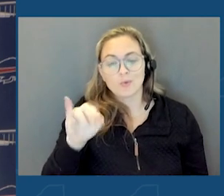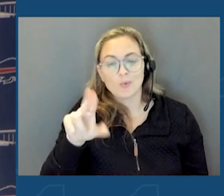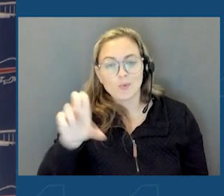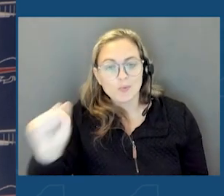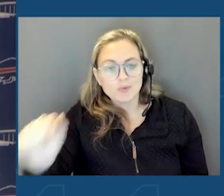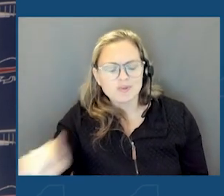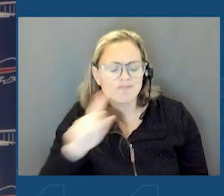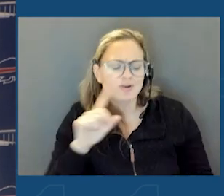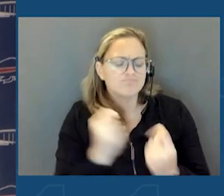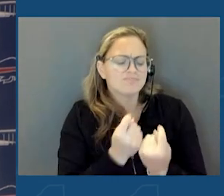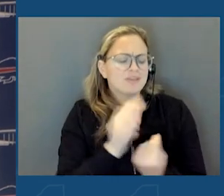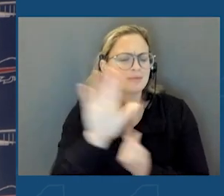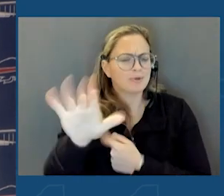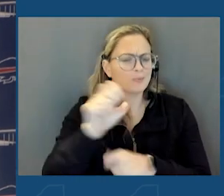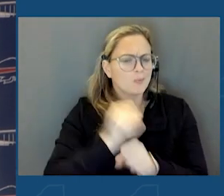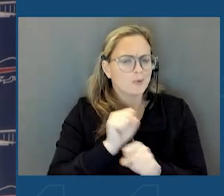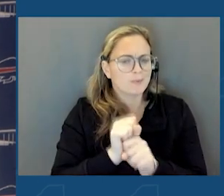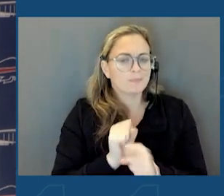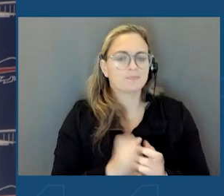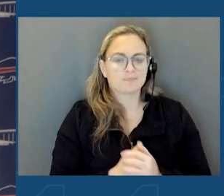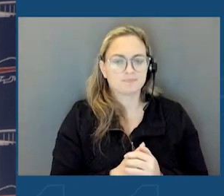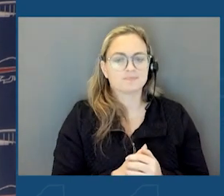work.